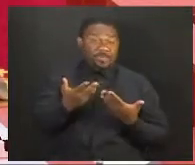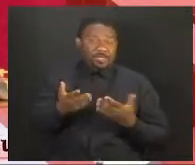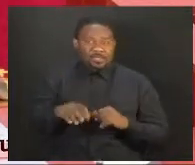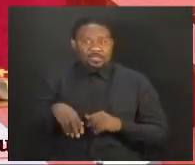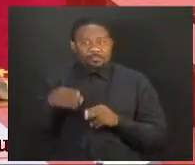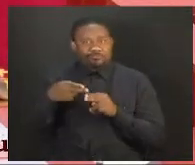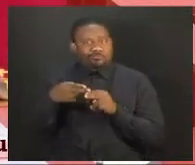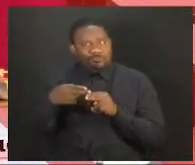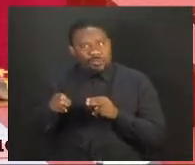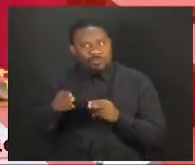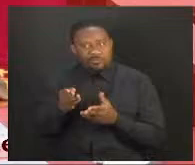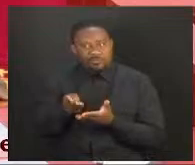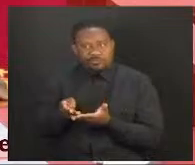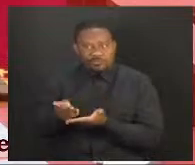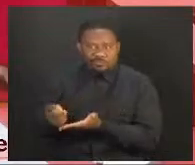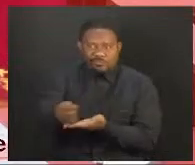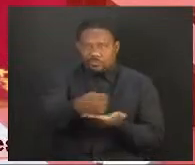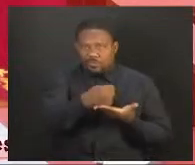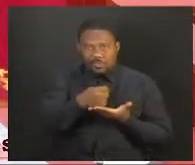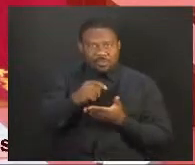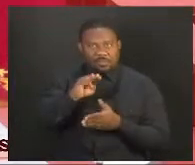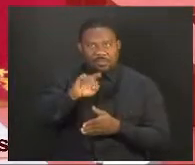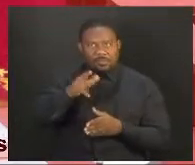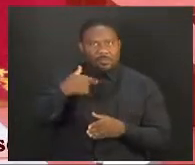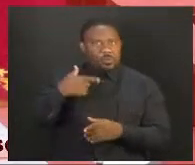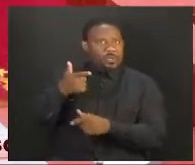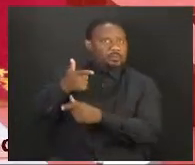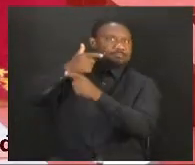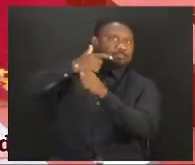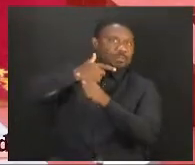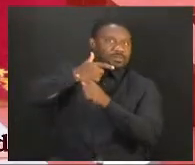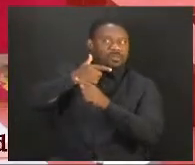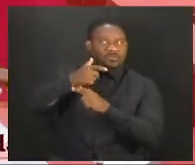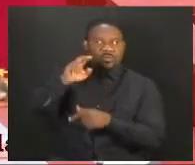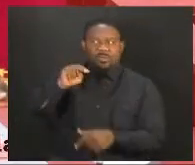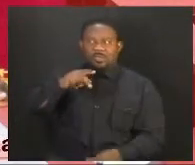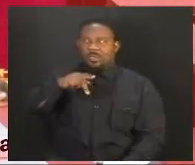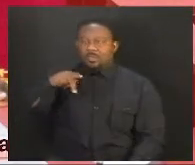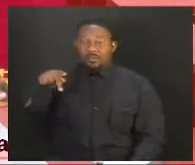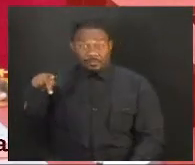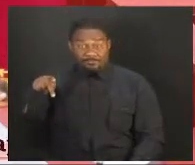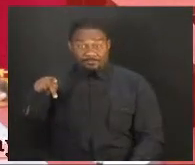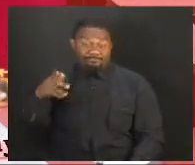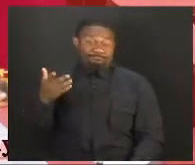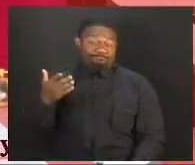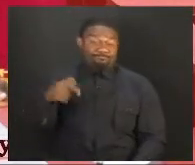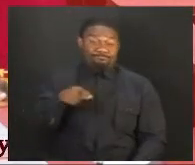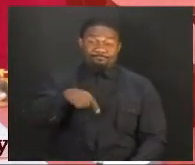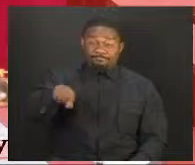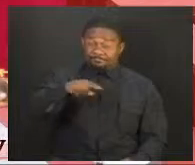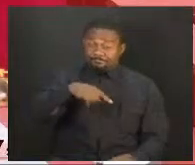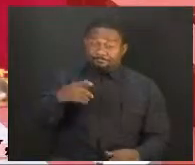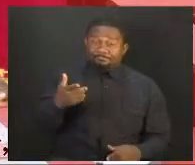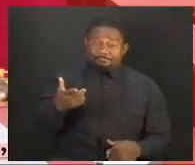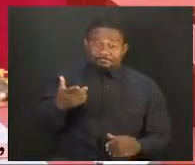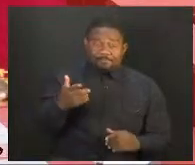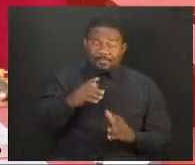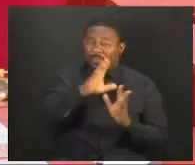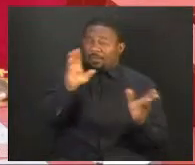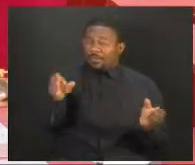bill that we also inherited. So, Speaker, these obligations, totaling about